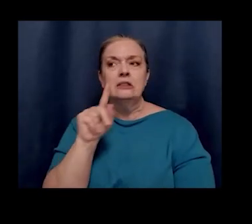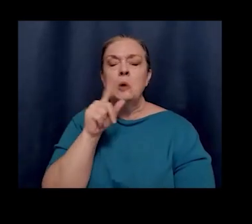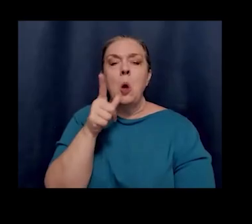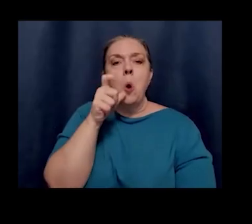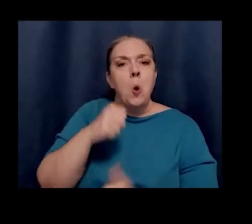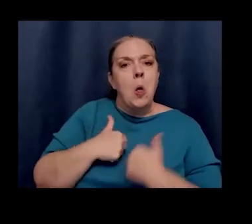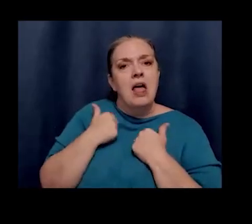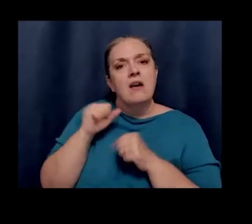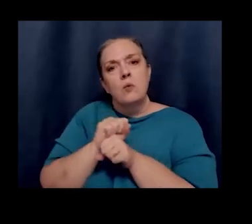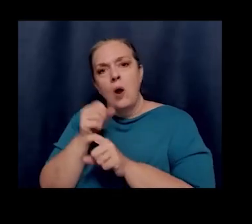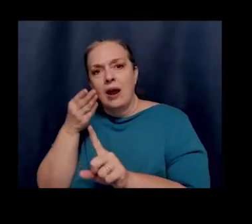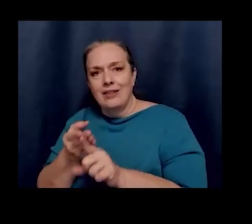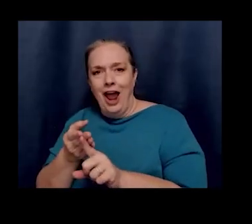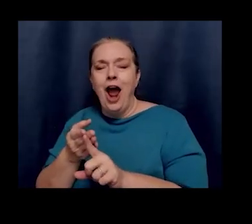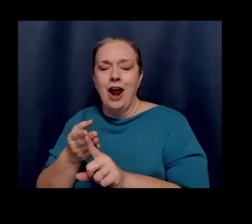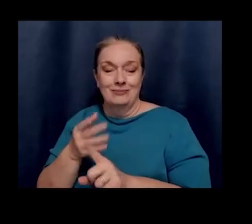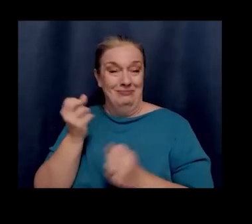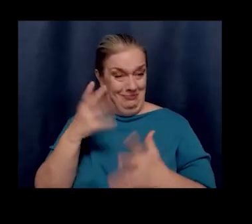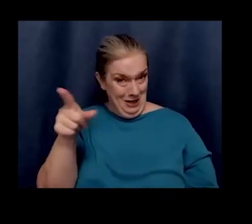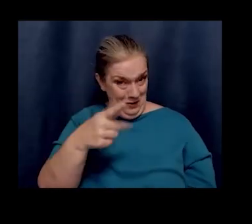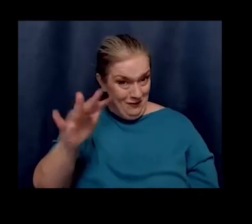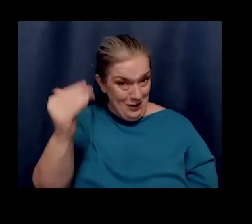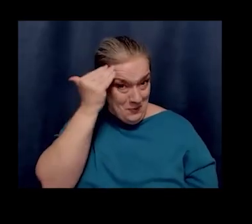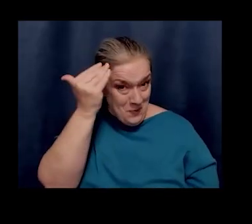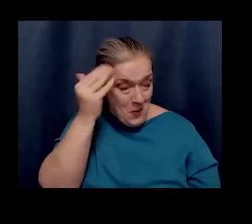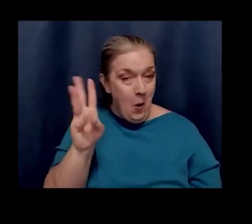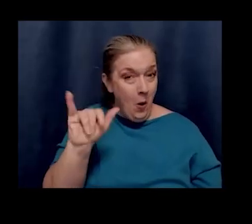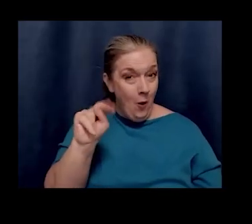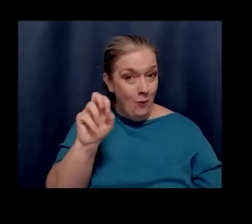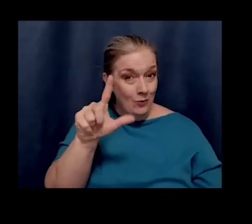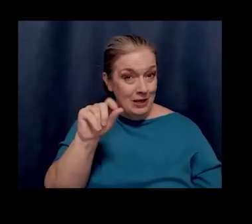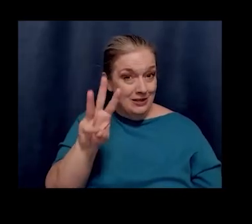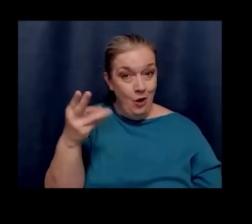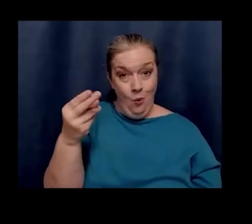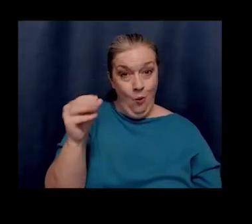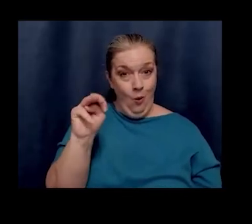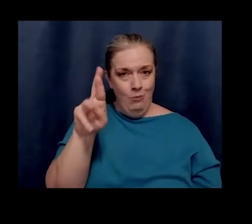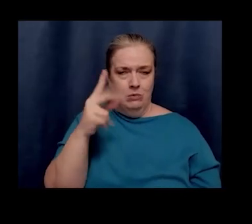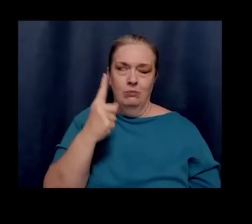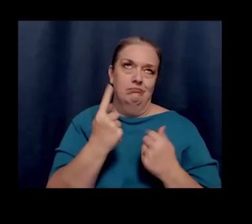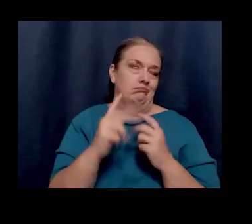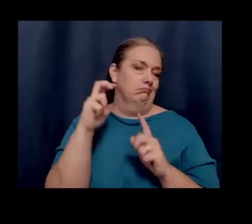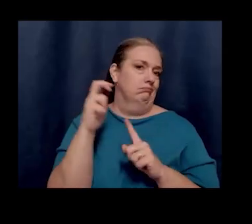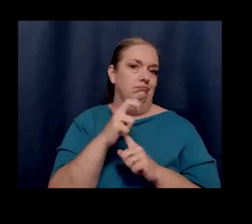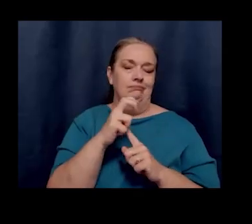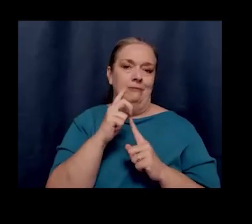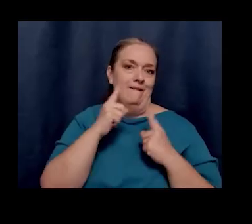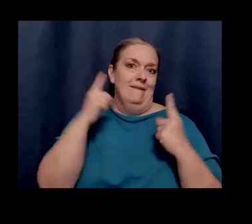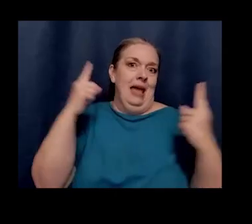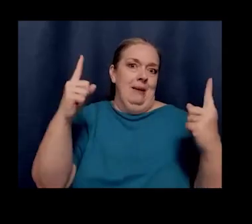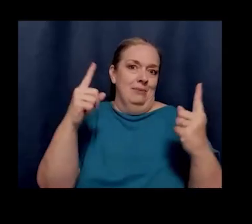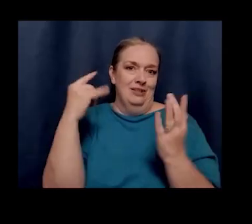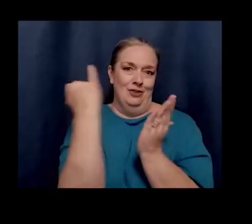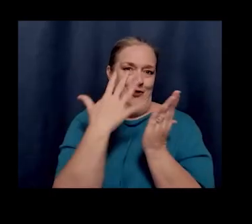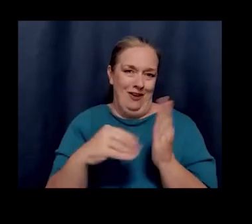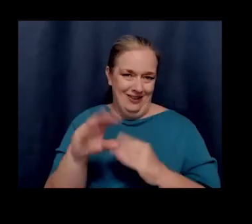there. This is someone many of us feel we know, Winslow Homer. He's one of the most famous artists in all of the art canon, in front